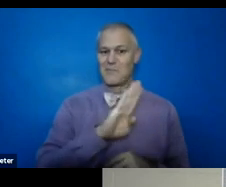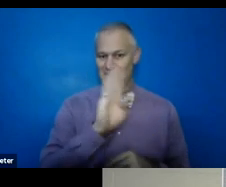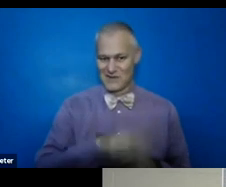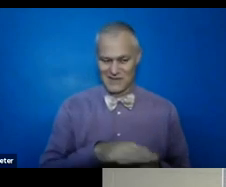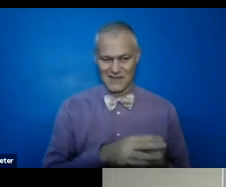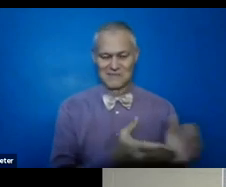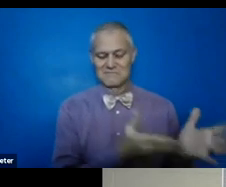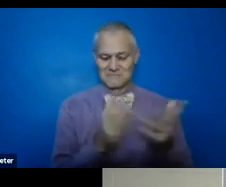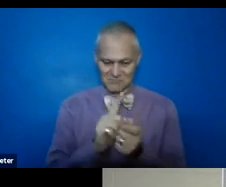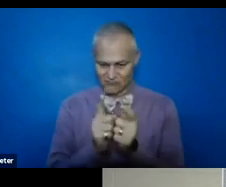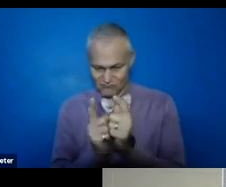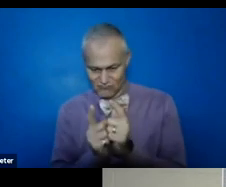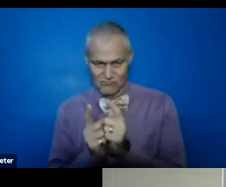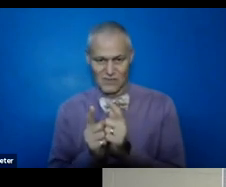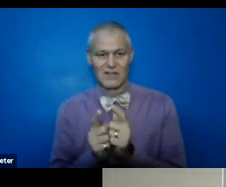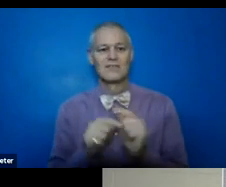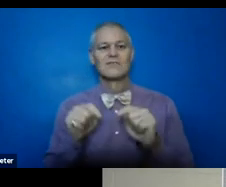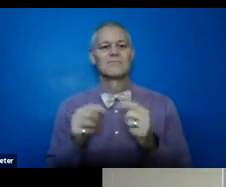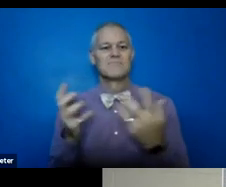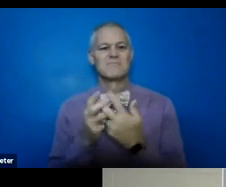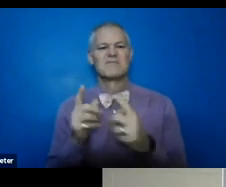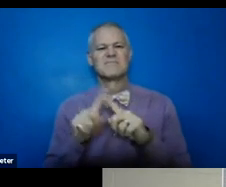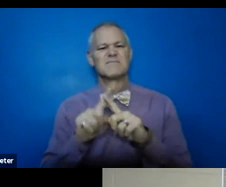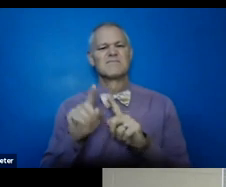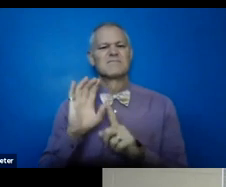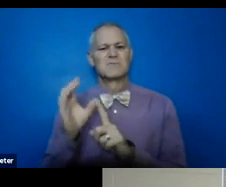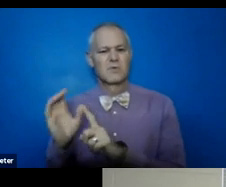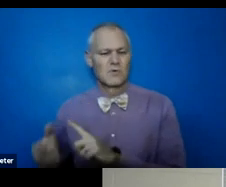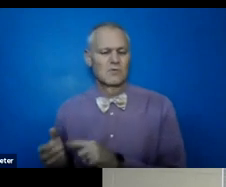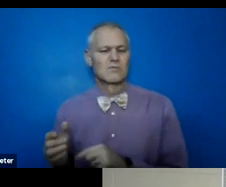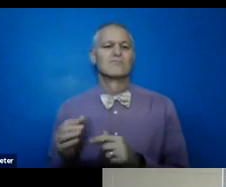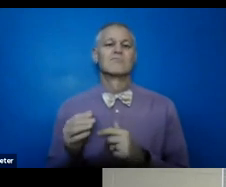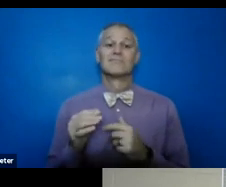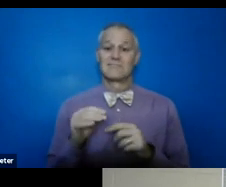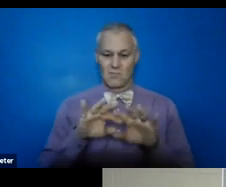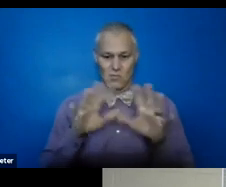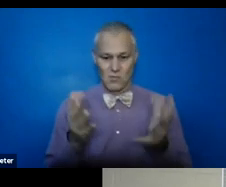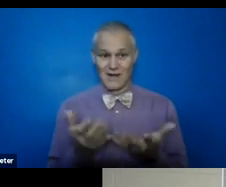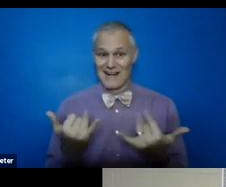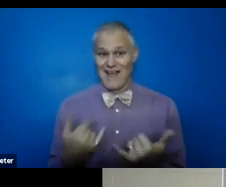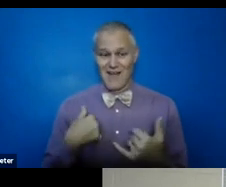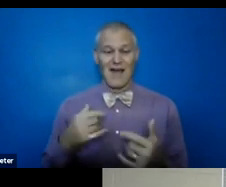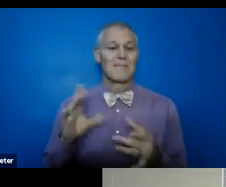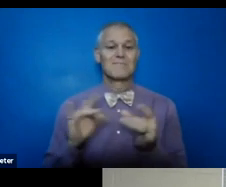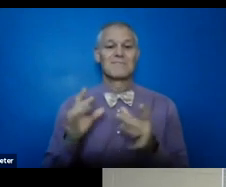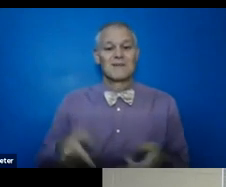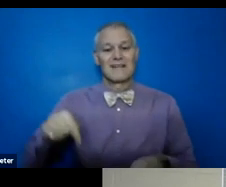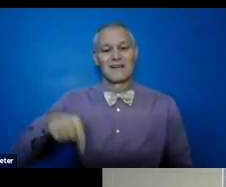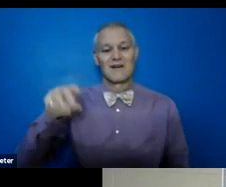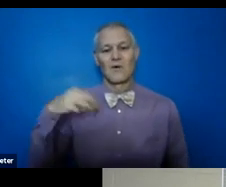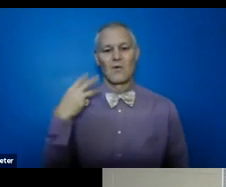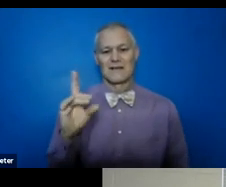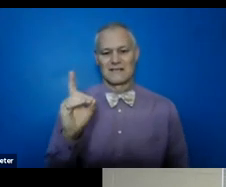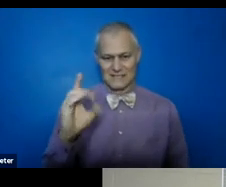contextually adapted them to dozens of countries around the world, and even to the point where now I'm sitting speaking to you from Washington, D.C., and